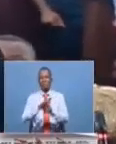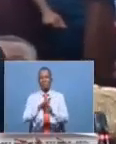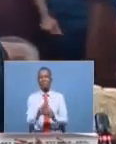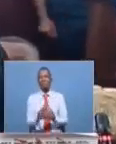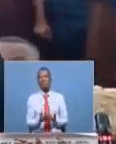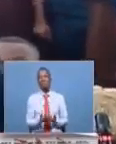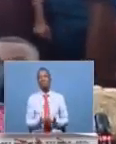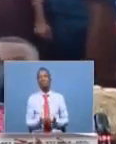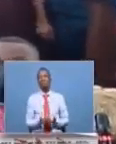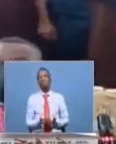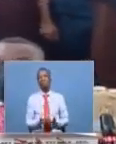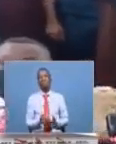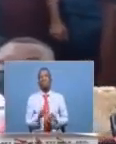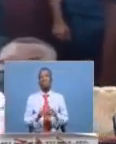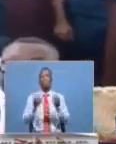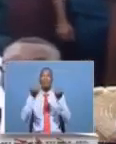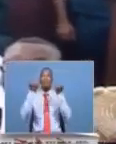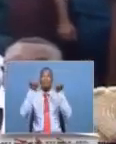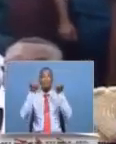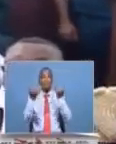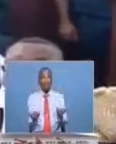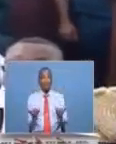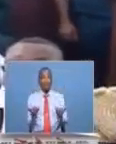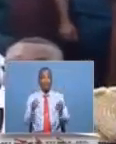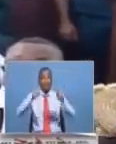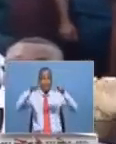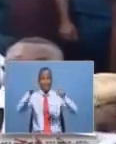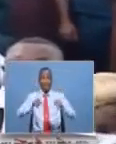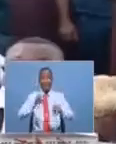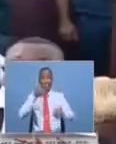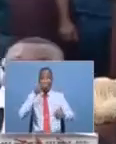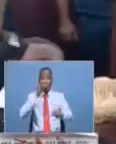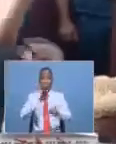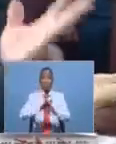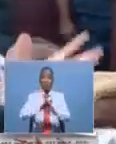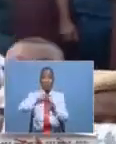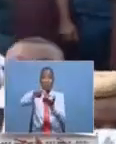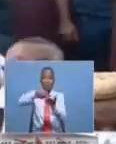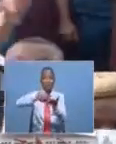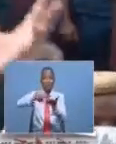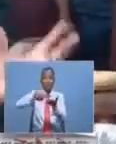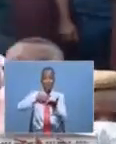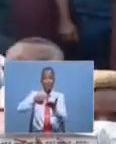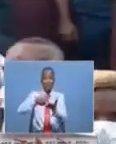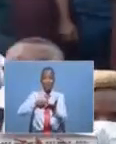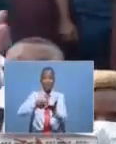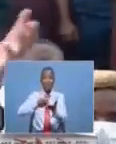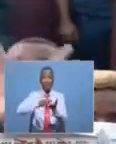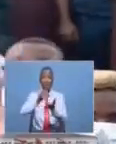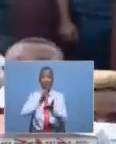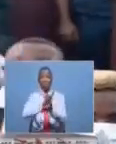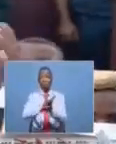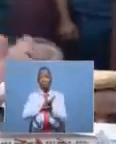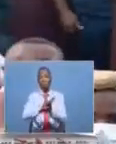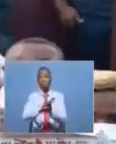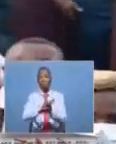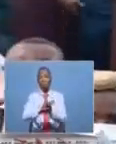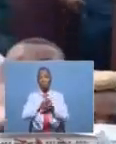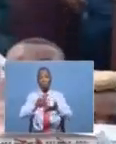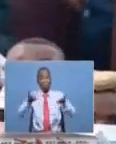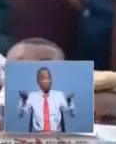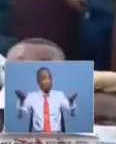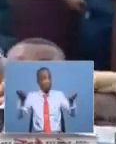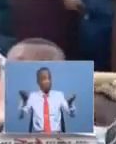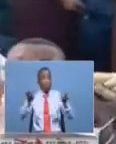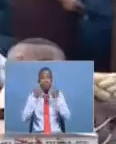As things stand now, that witness statement is hanging in the atmosphere